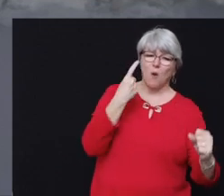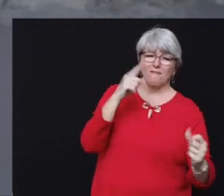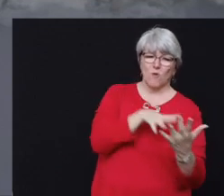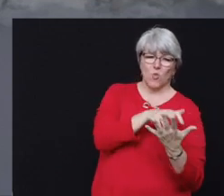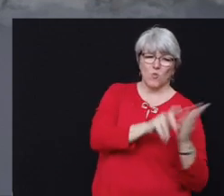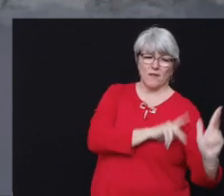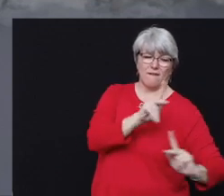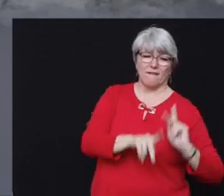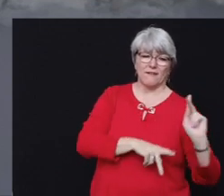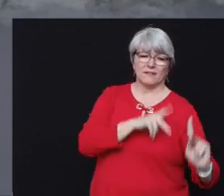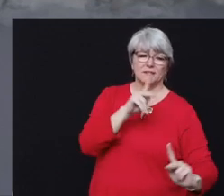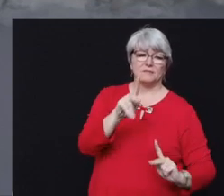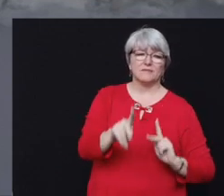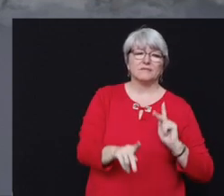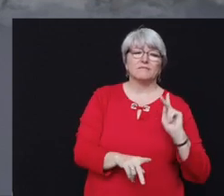glorify your